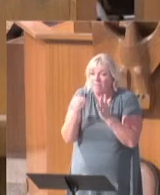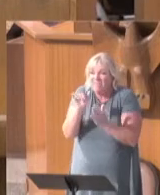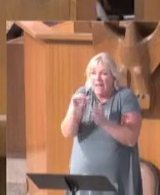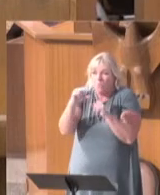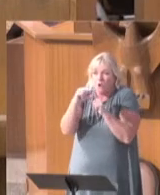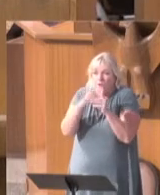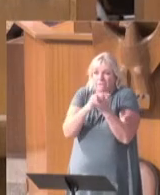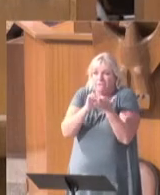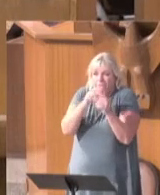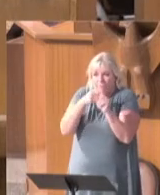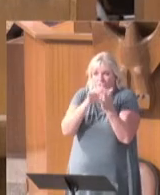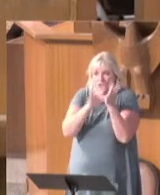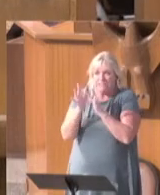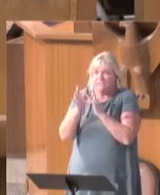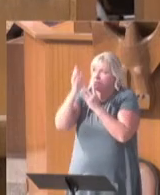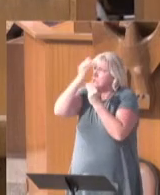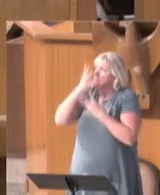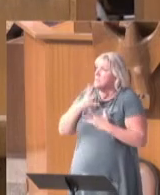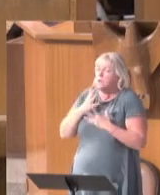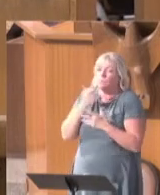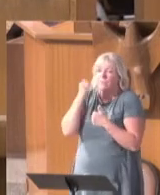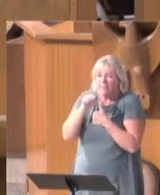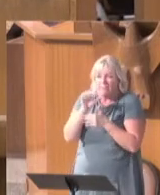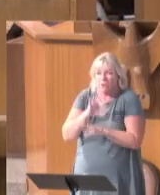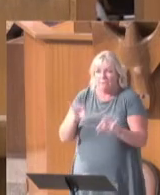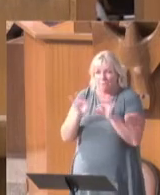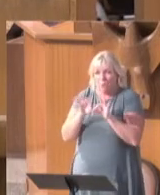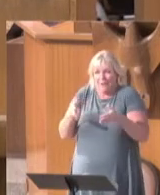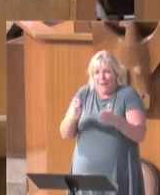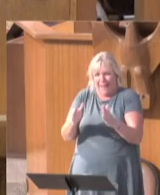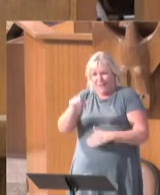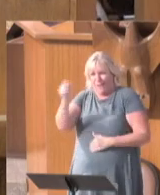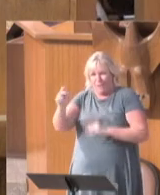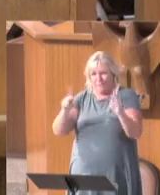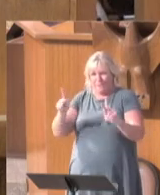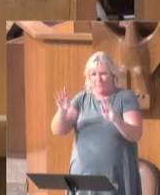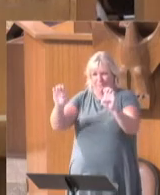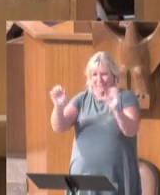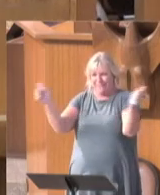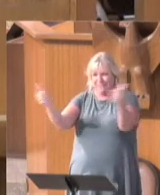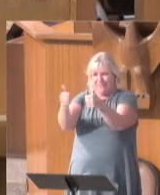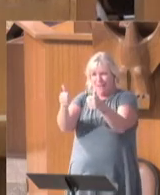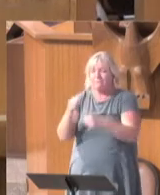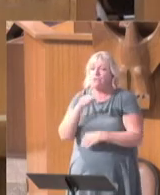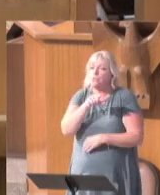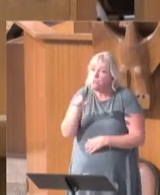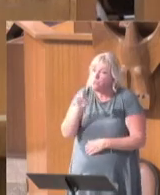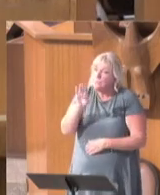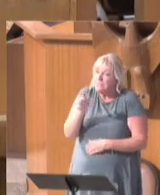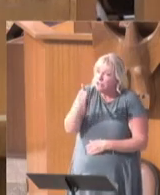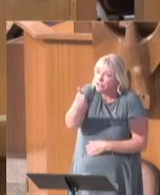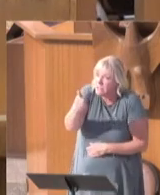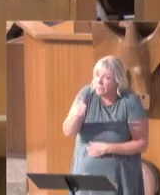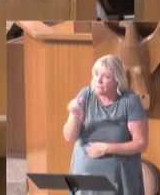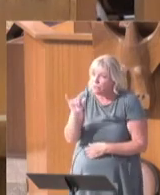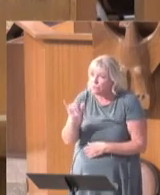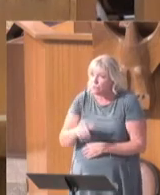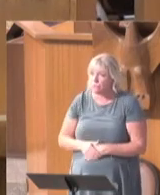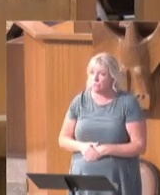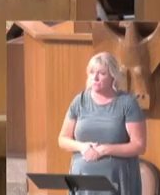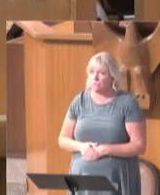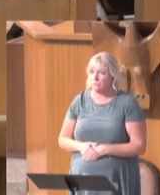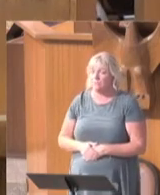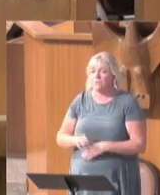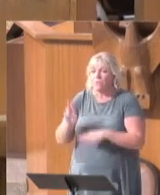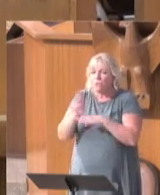very important. Let others be themselves. You do you. You're called to use